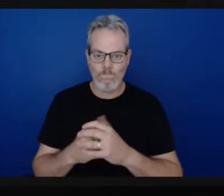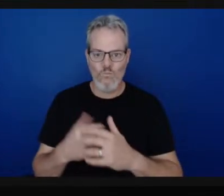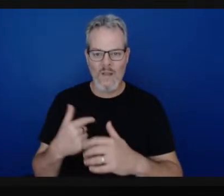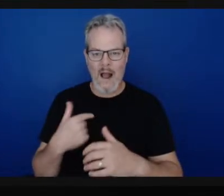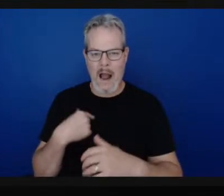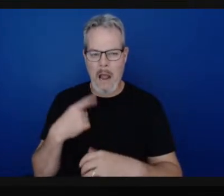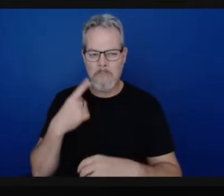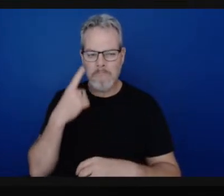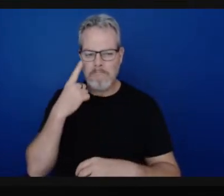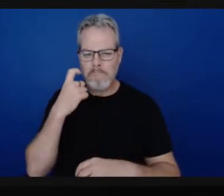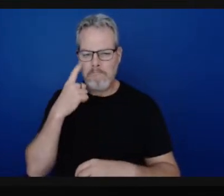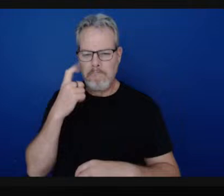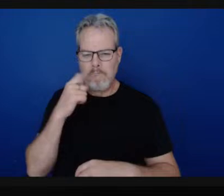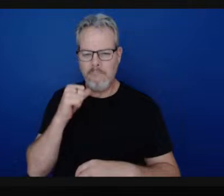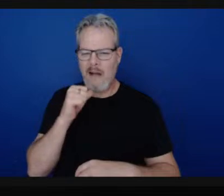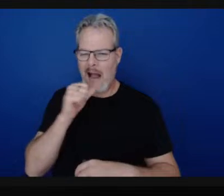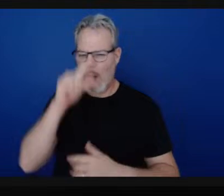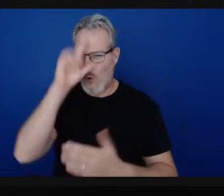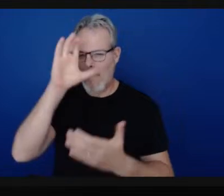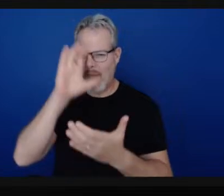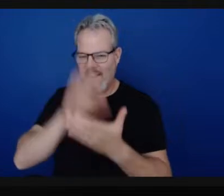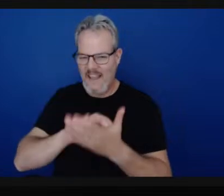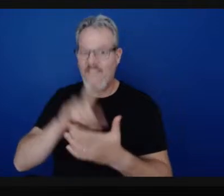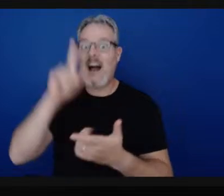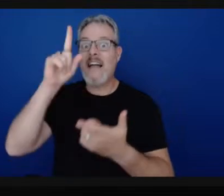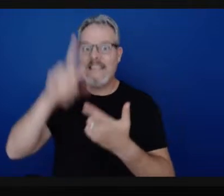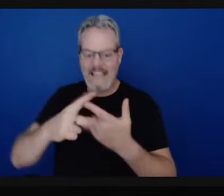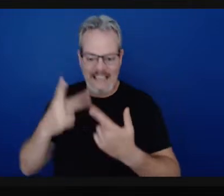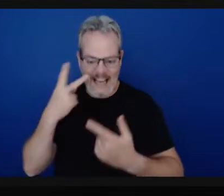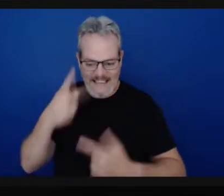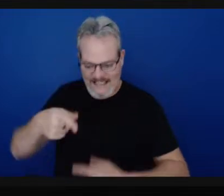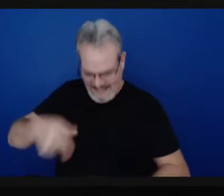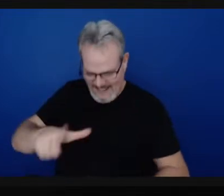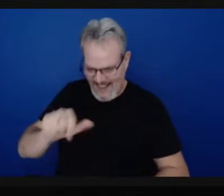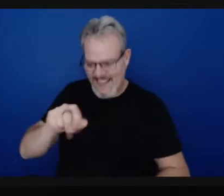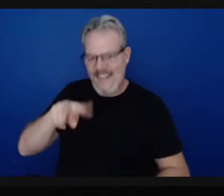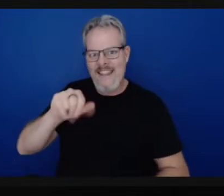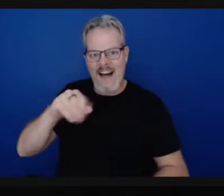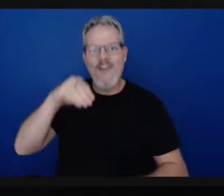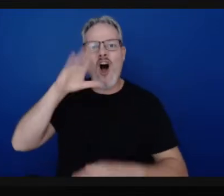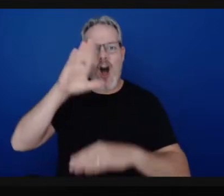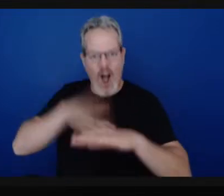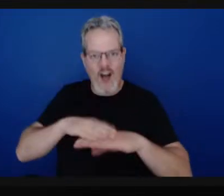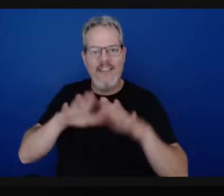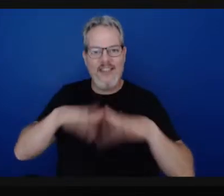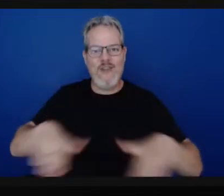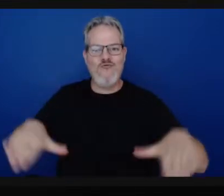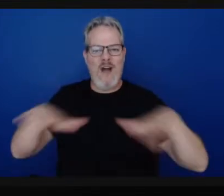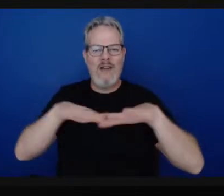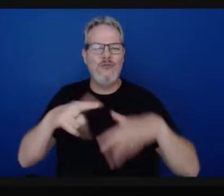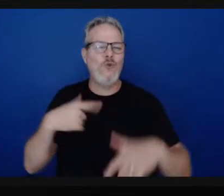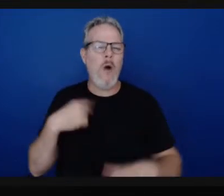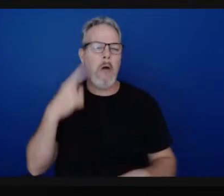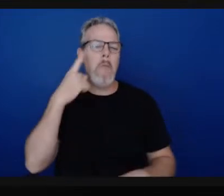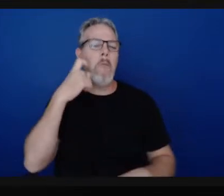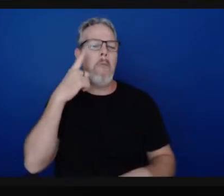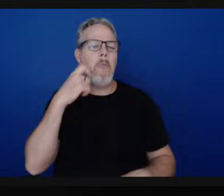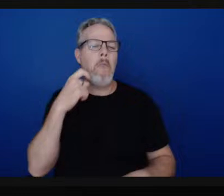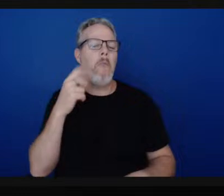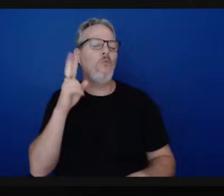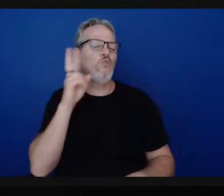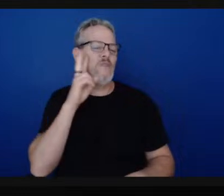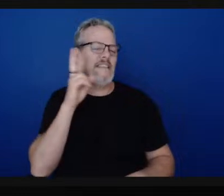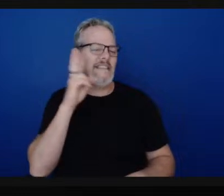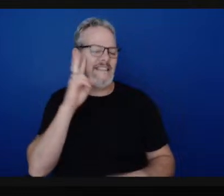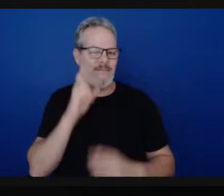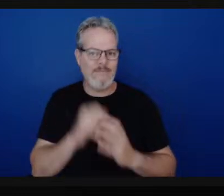Like, I probably won't believe it until I see lava out of the ground every single time. So take me with a grain of salt from that point of view.